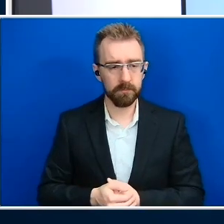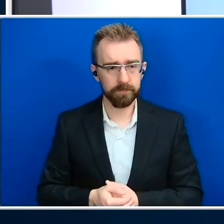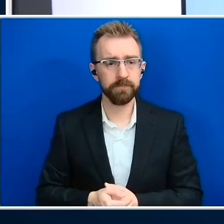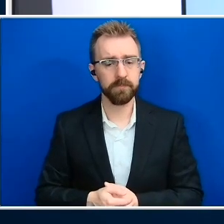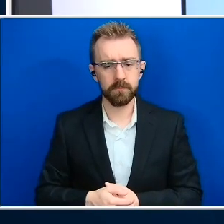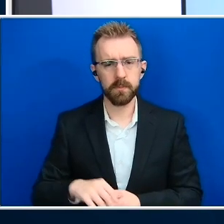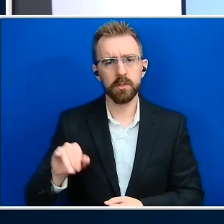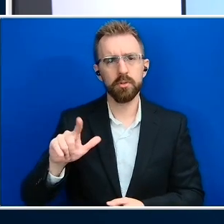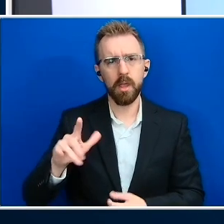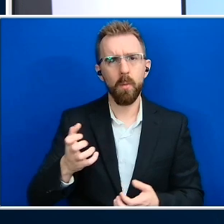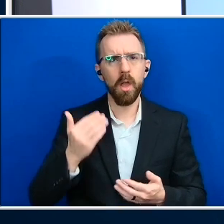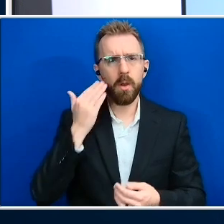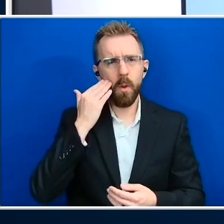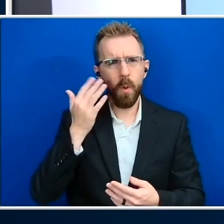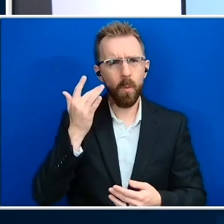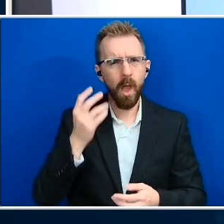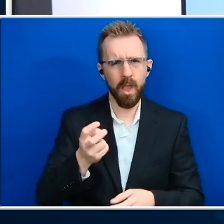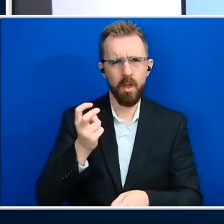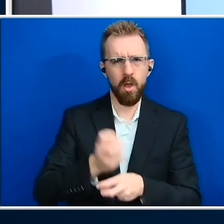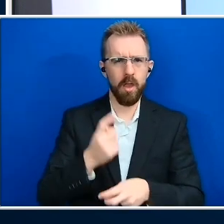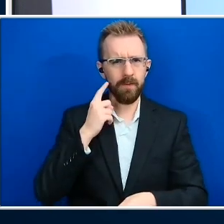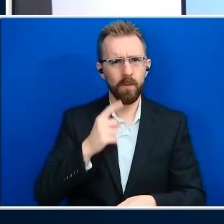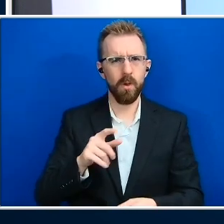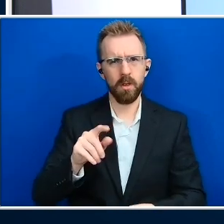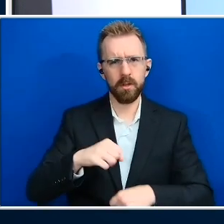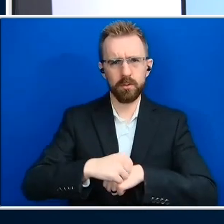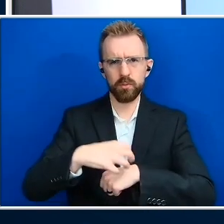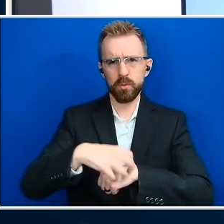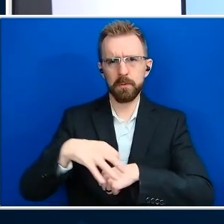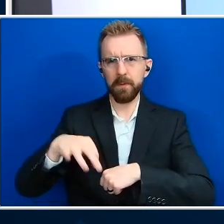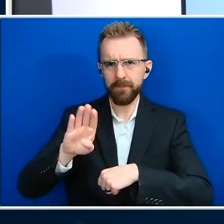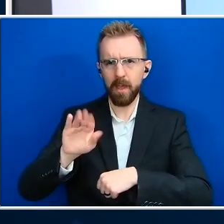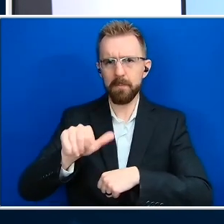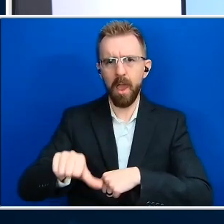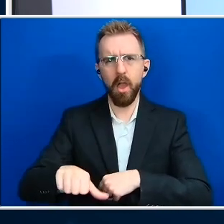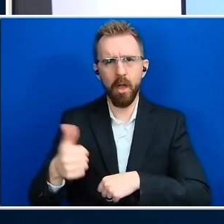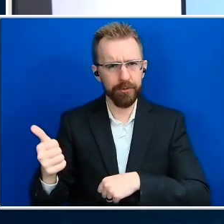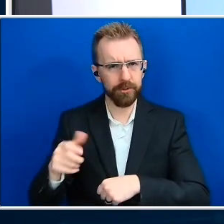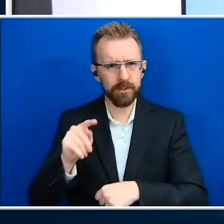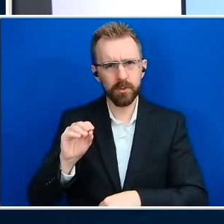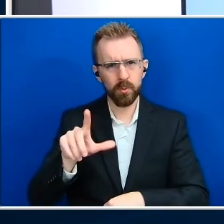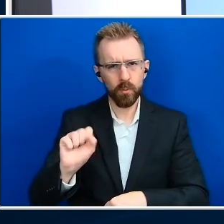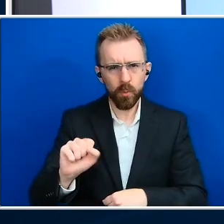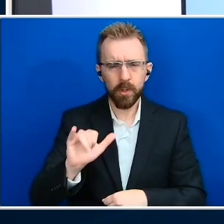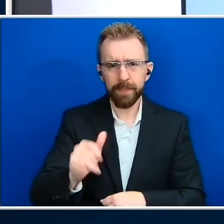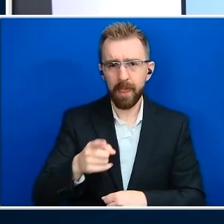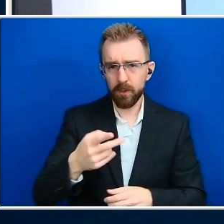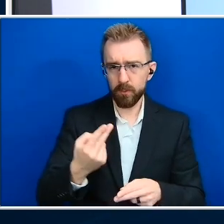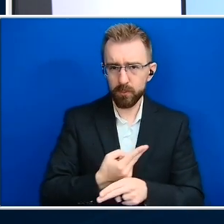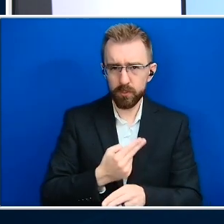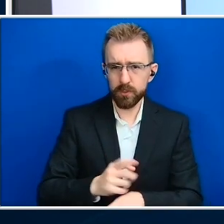so hard for these tumors to be found by others? Is it the tools that you use?